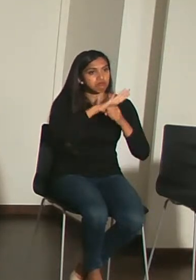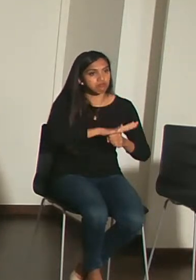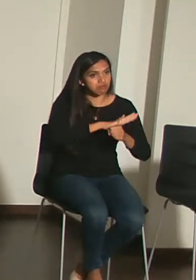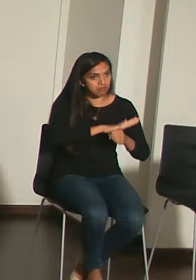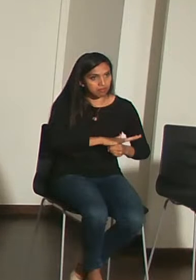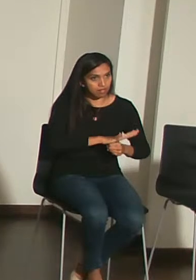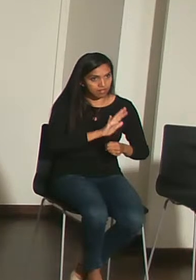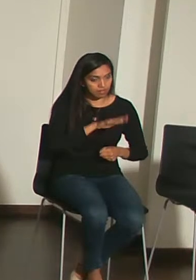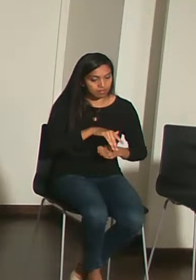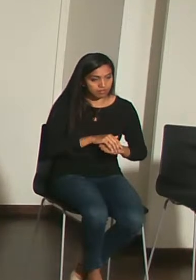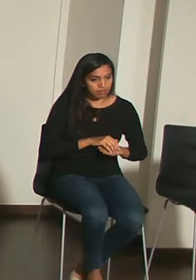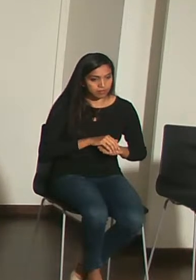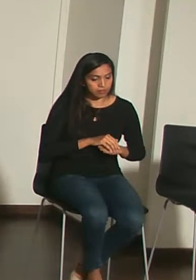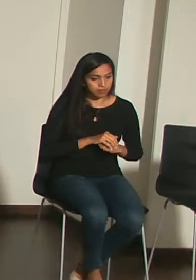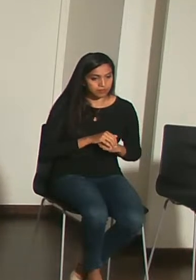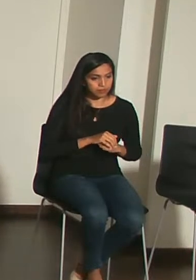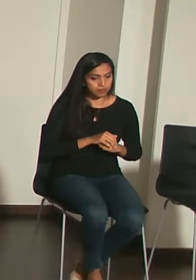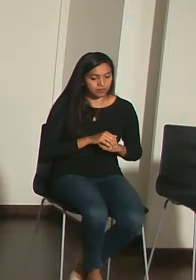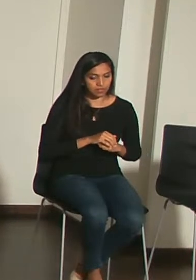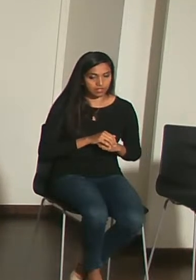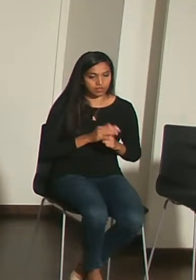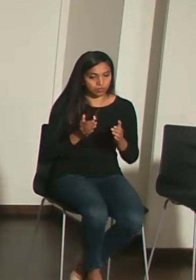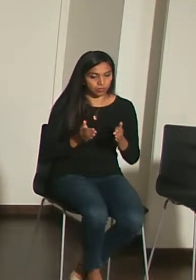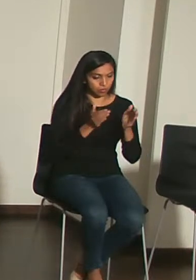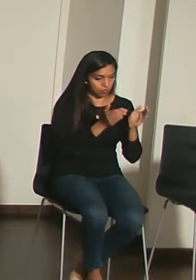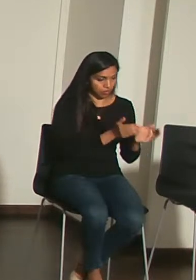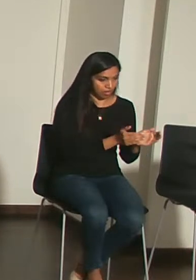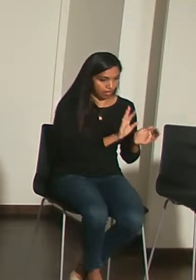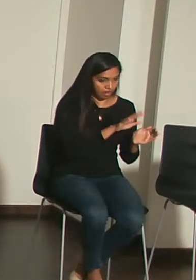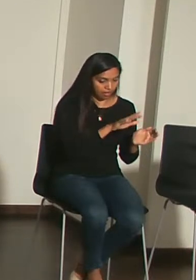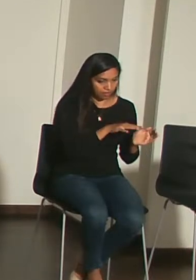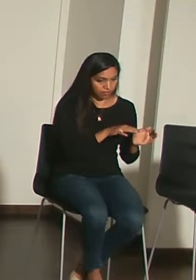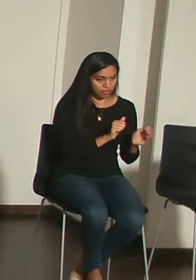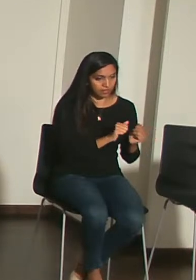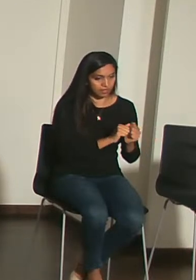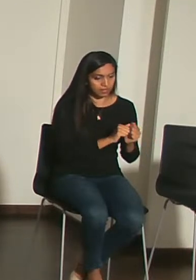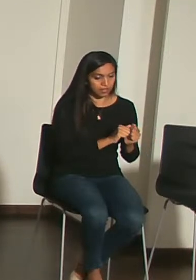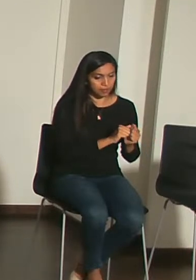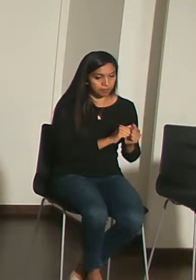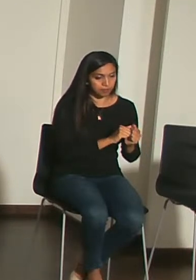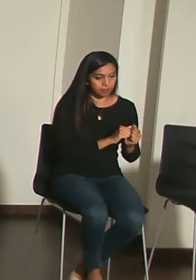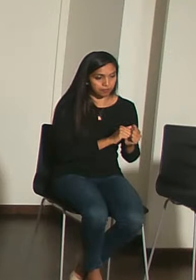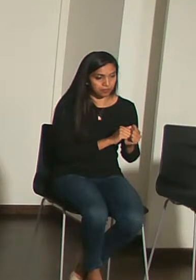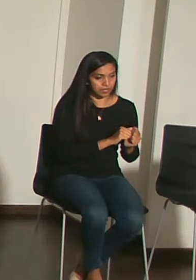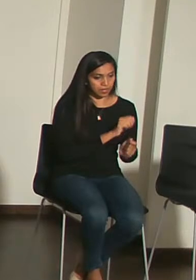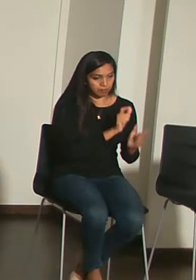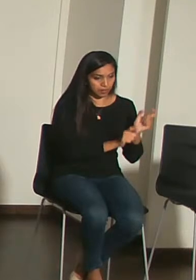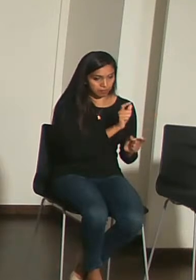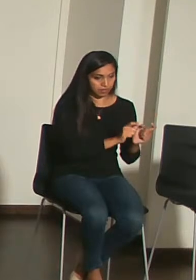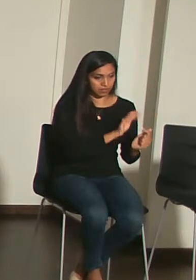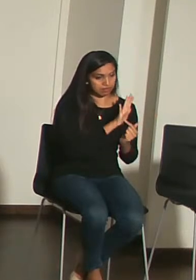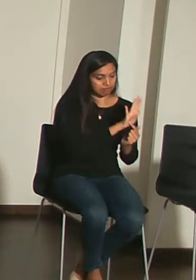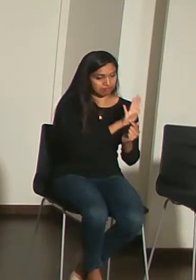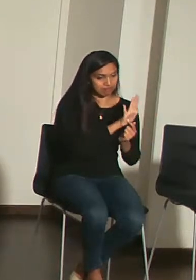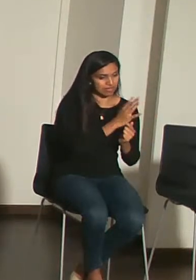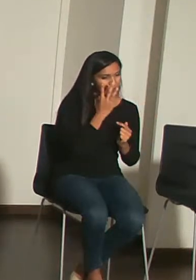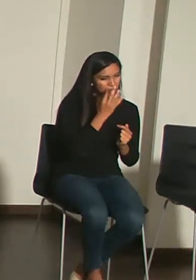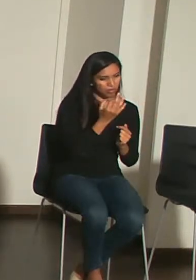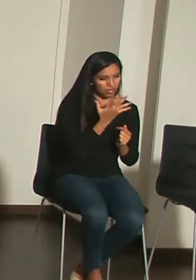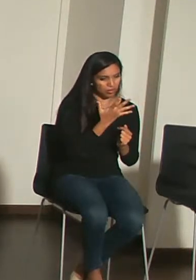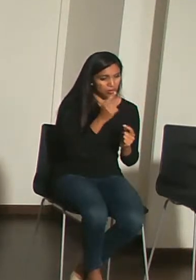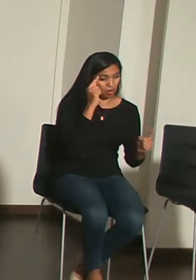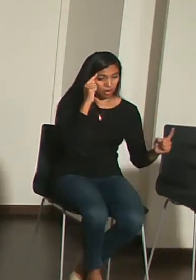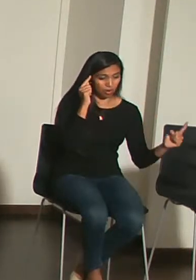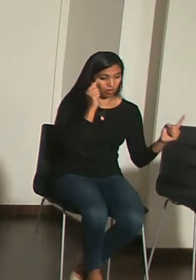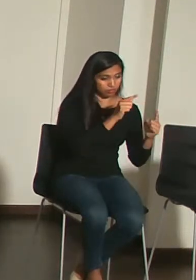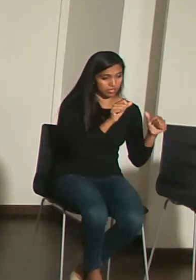So on the one hand, we have a situation here where we are saying that we representation is not important, objecthood